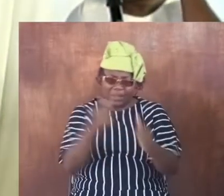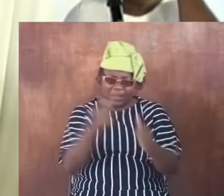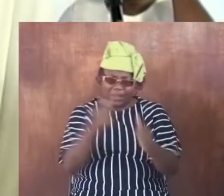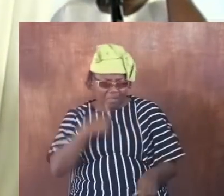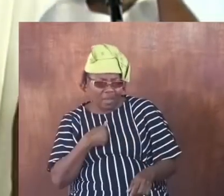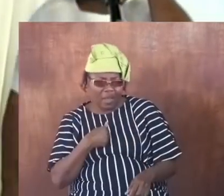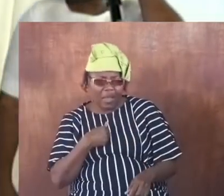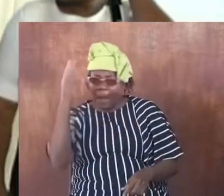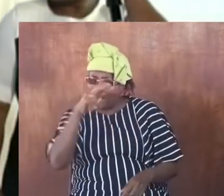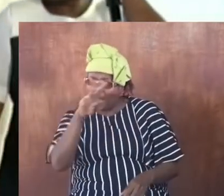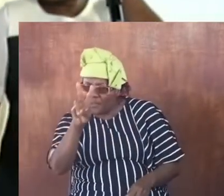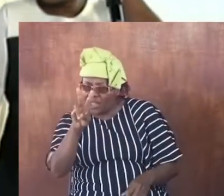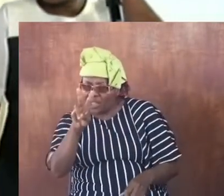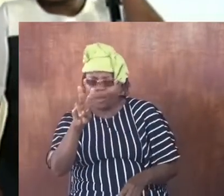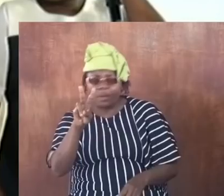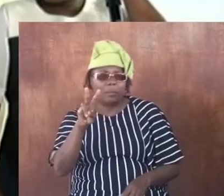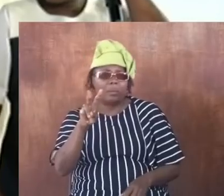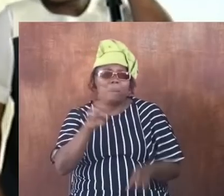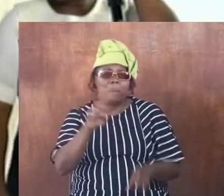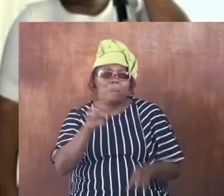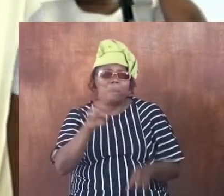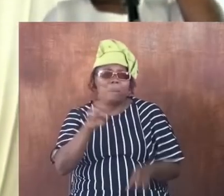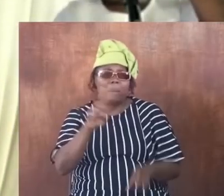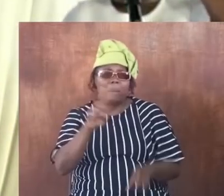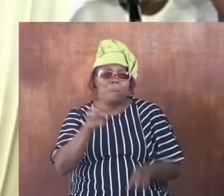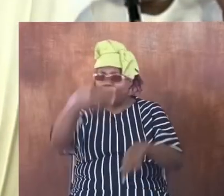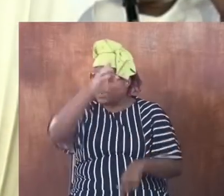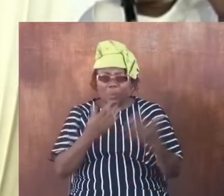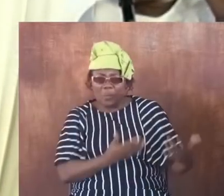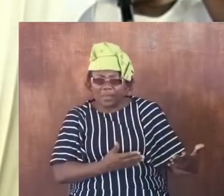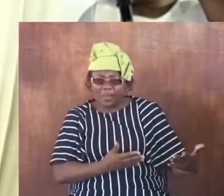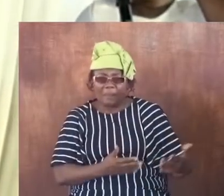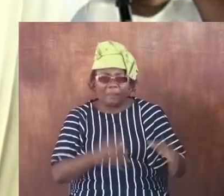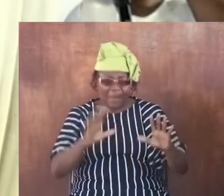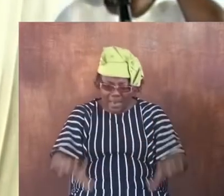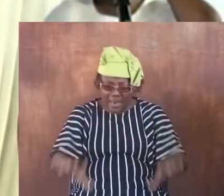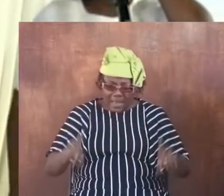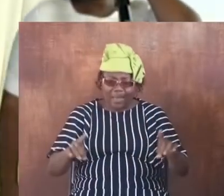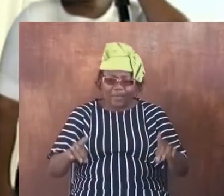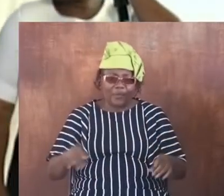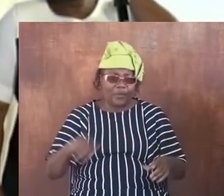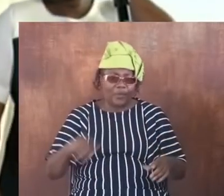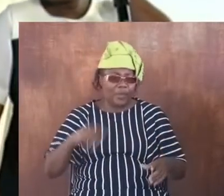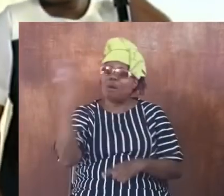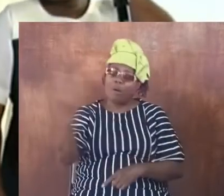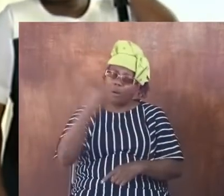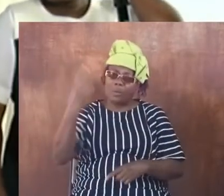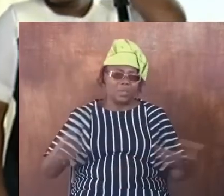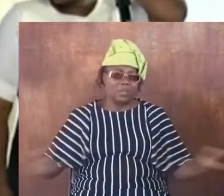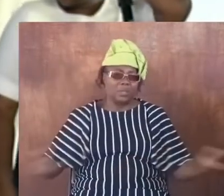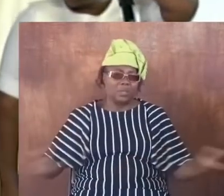my vision. But God's way for my life is always the right way.